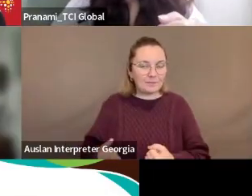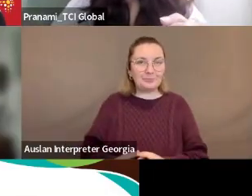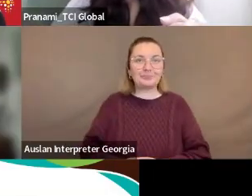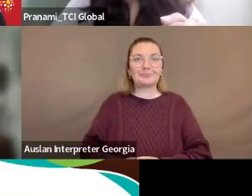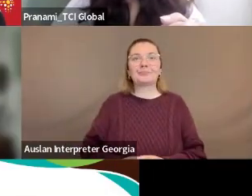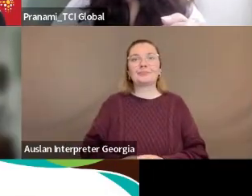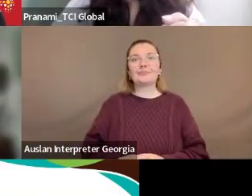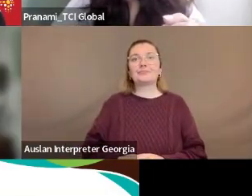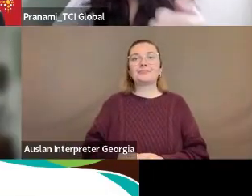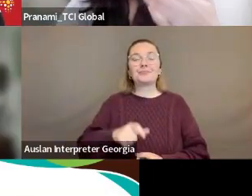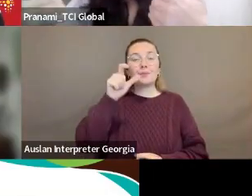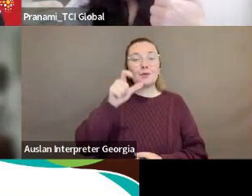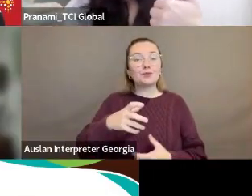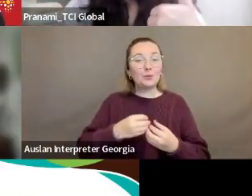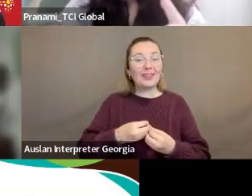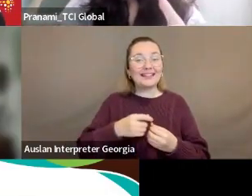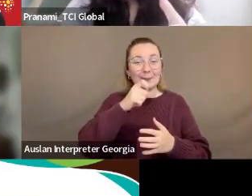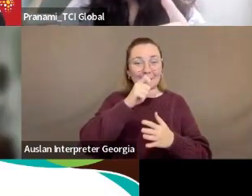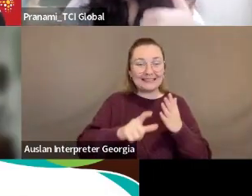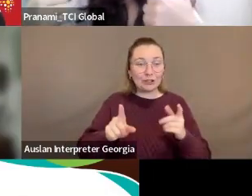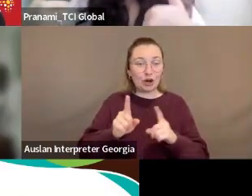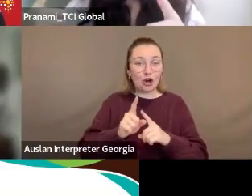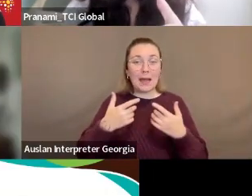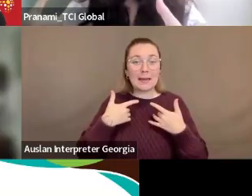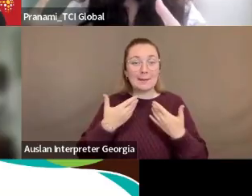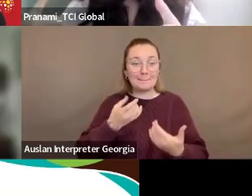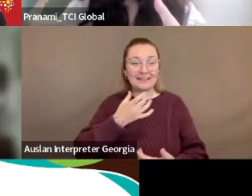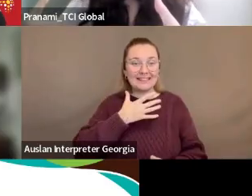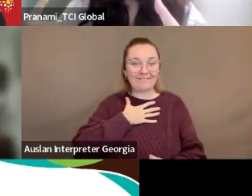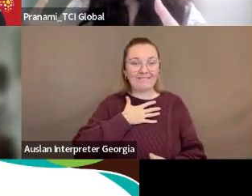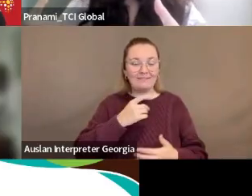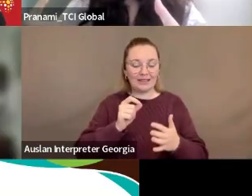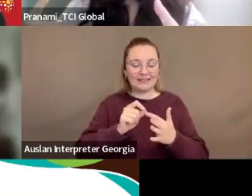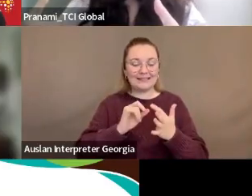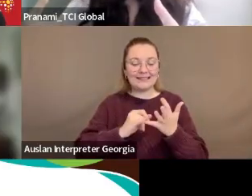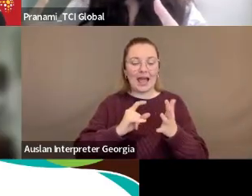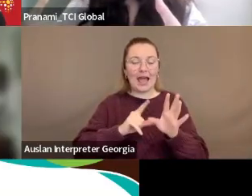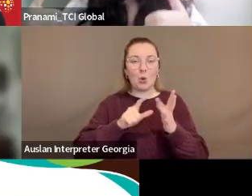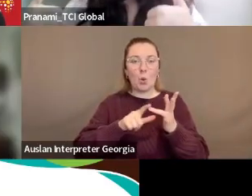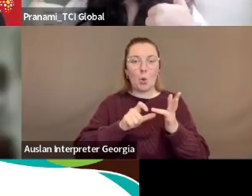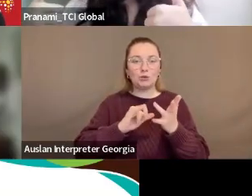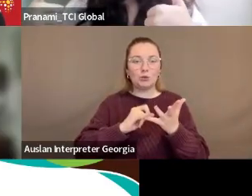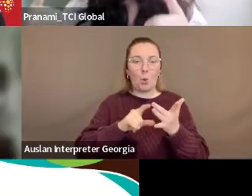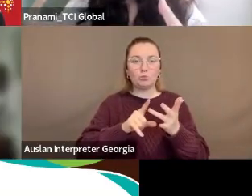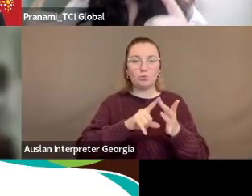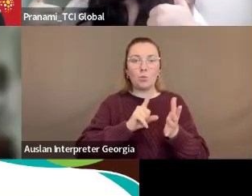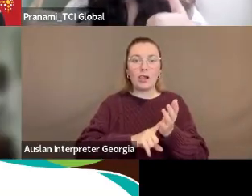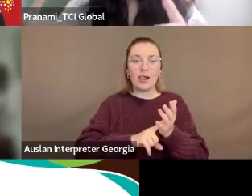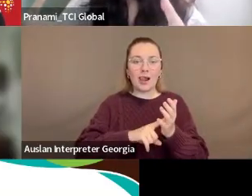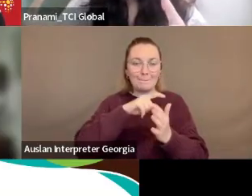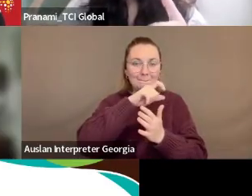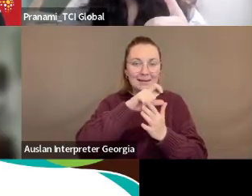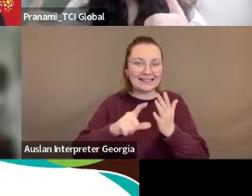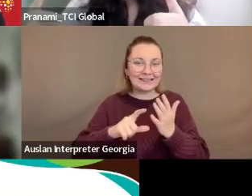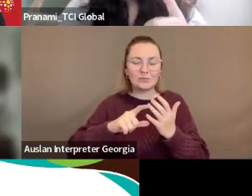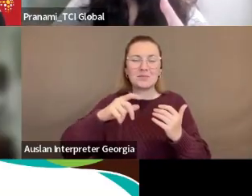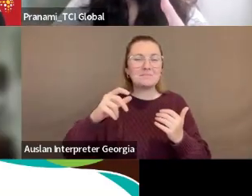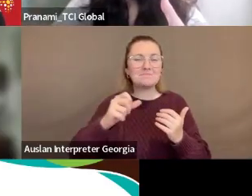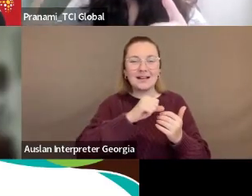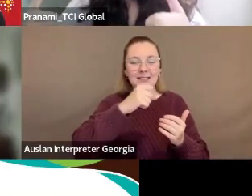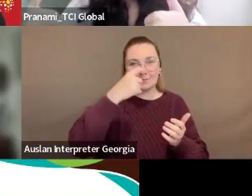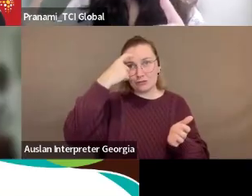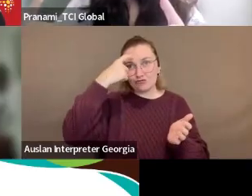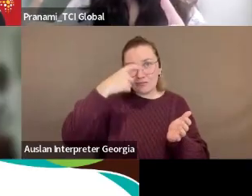Persons with disability, persons like myself with psychosocial disability, must be recognized